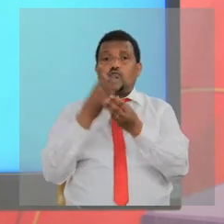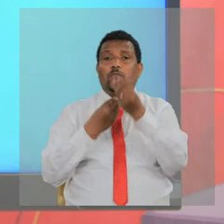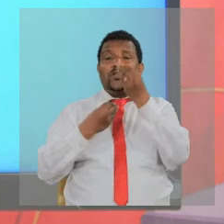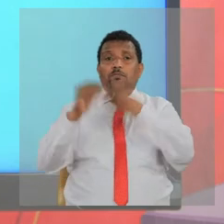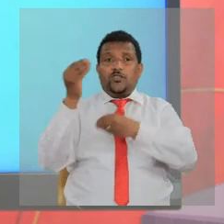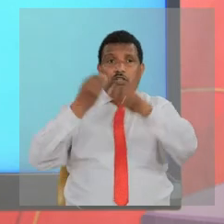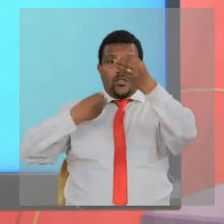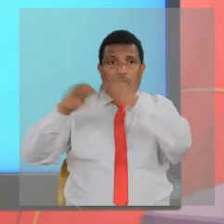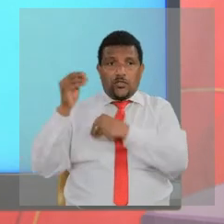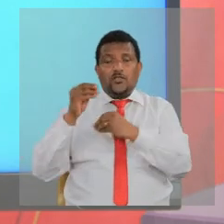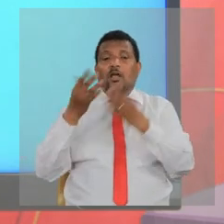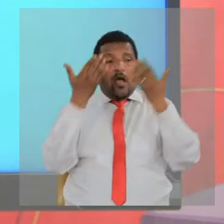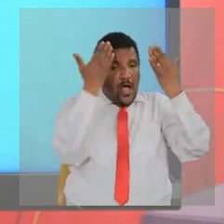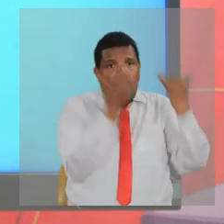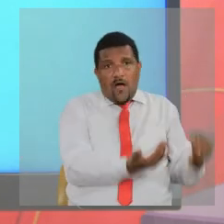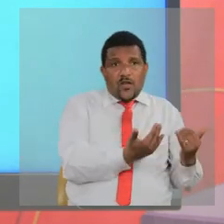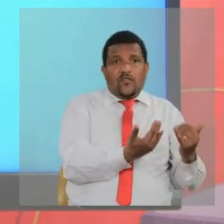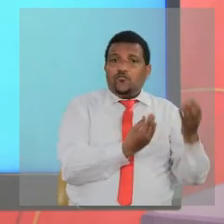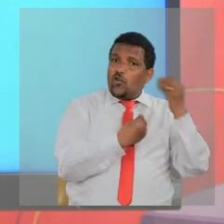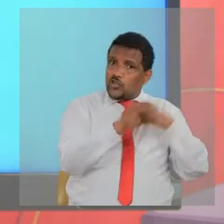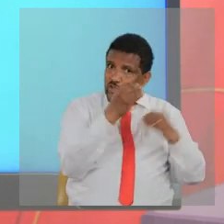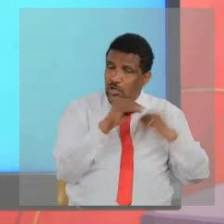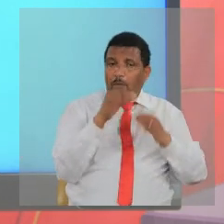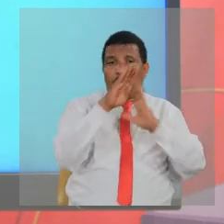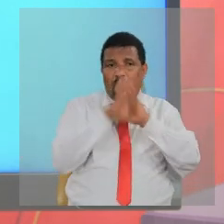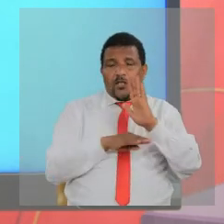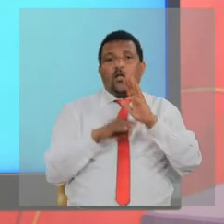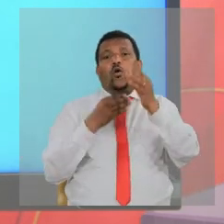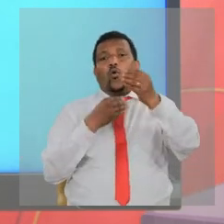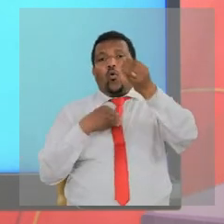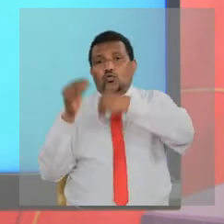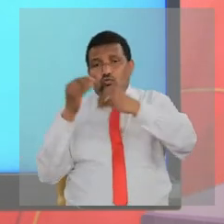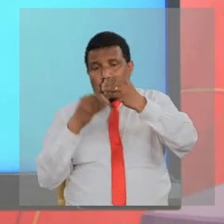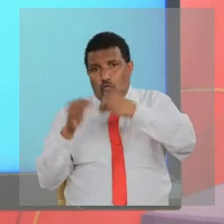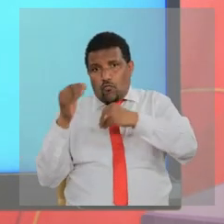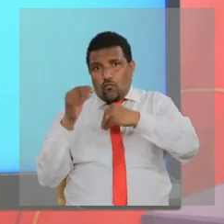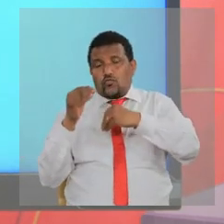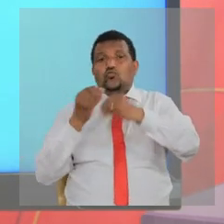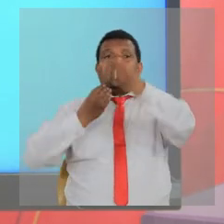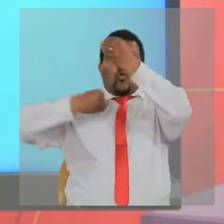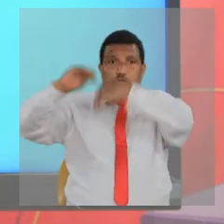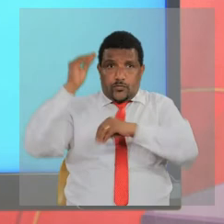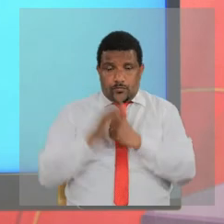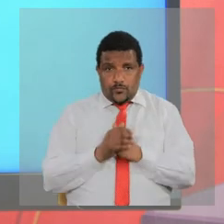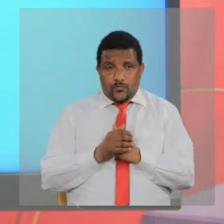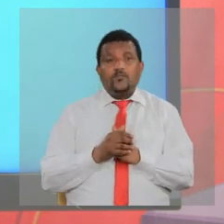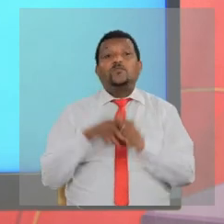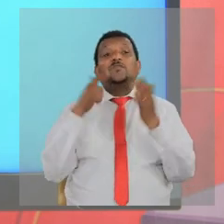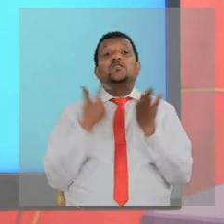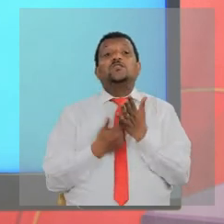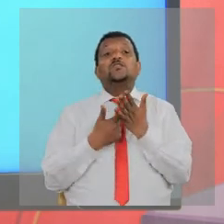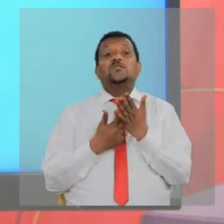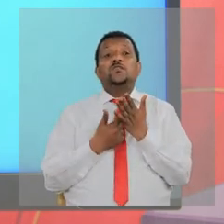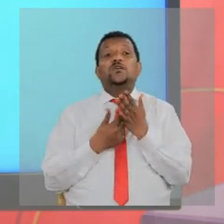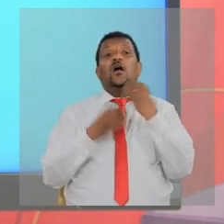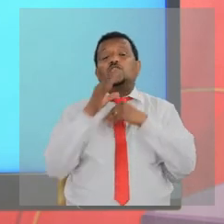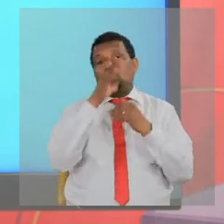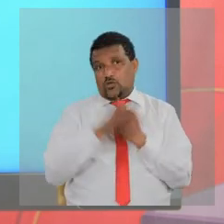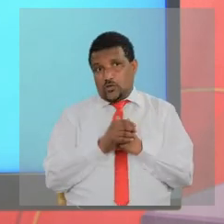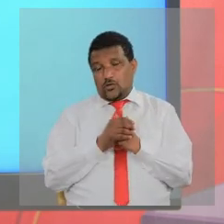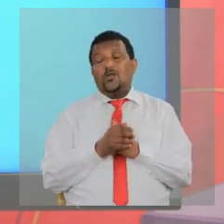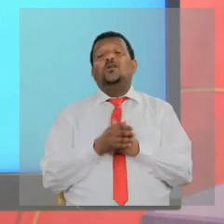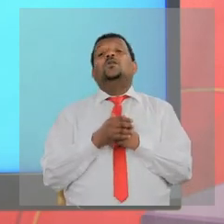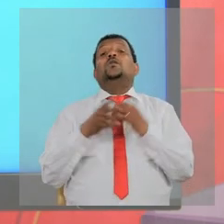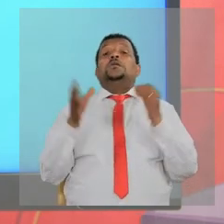merchandise available for sale minus the cost of merchandise sold. Simply, they are unsold outputs.